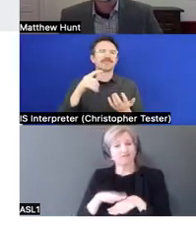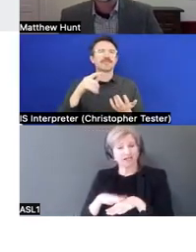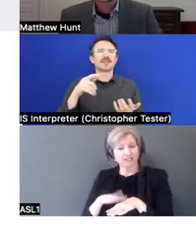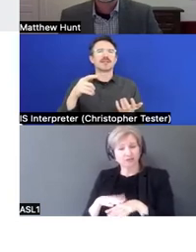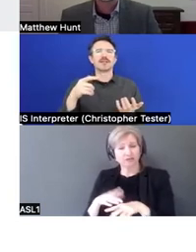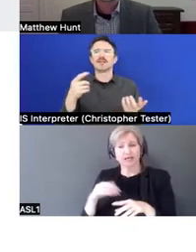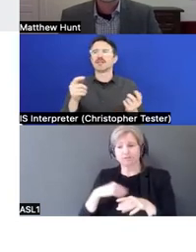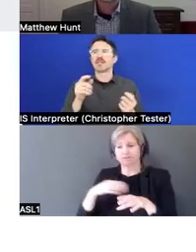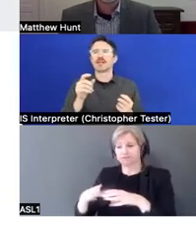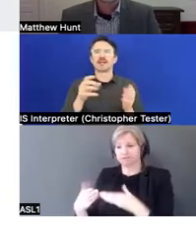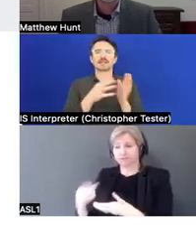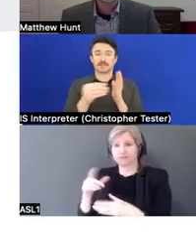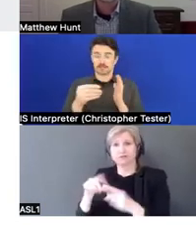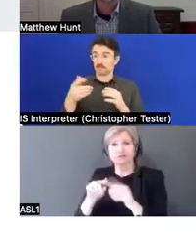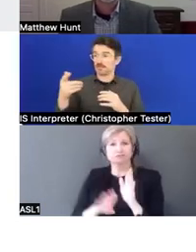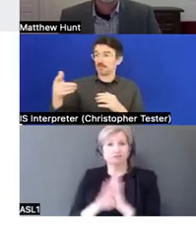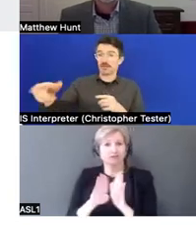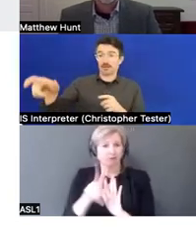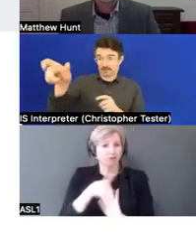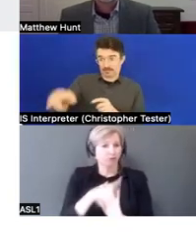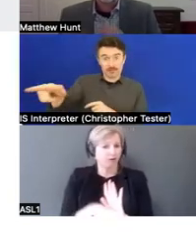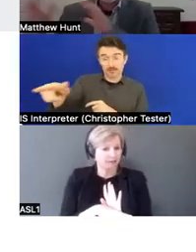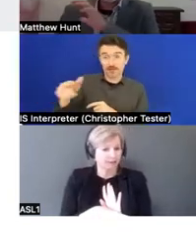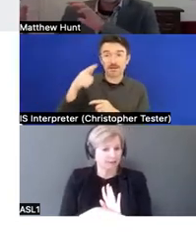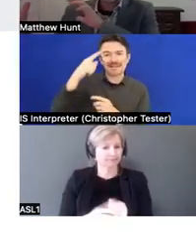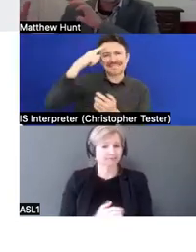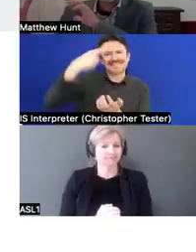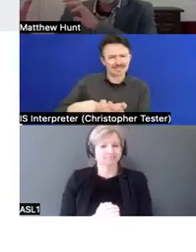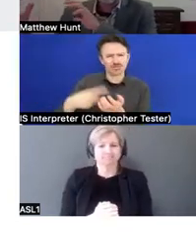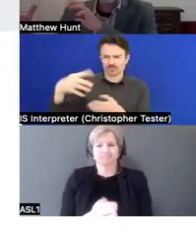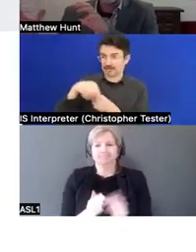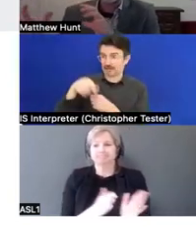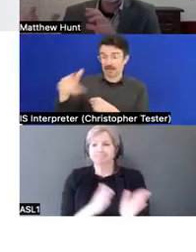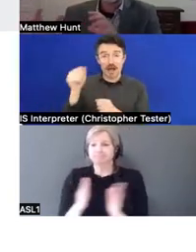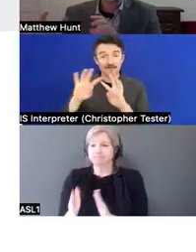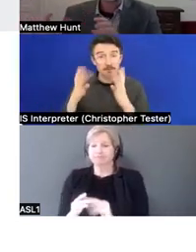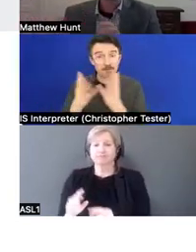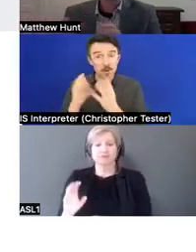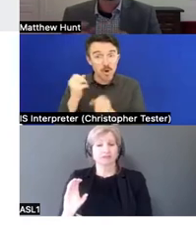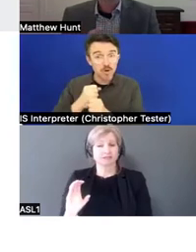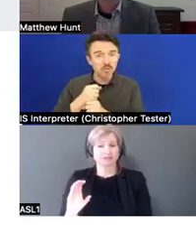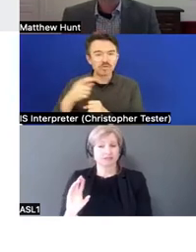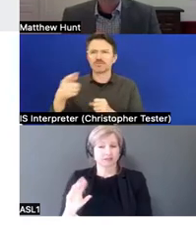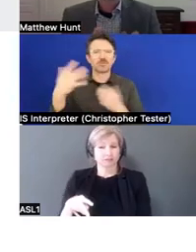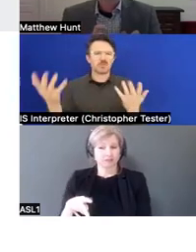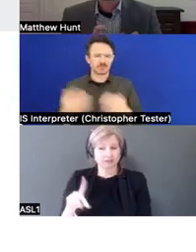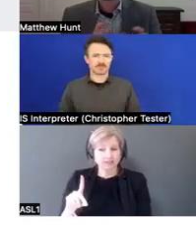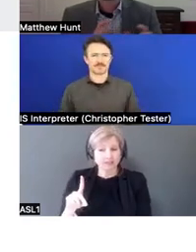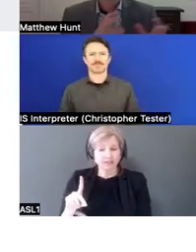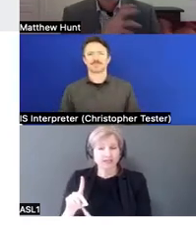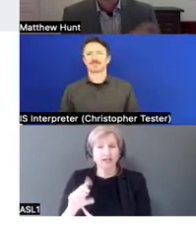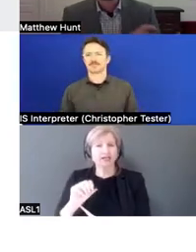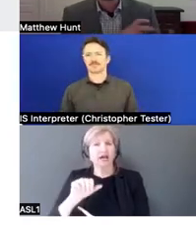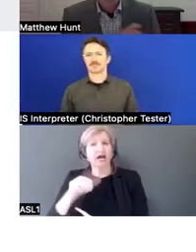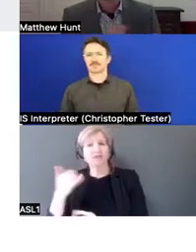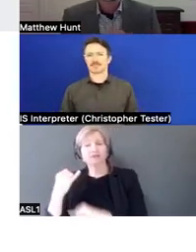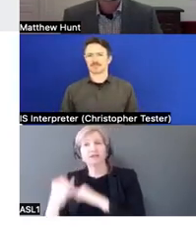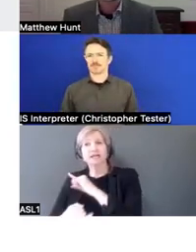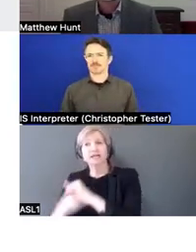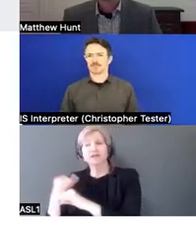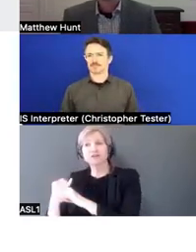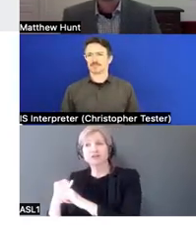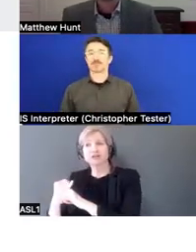entities in the policymaking process. And then how the CRPD and other international frameworks get